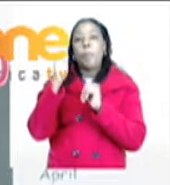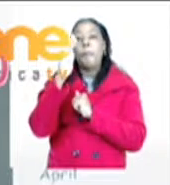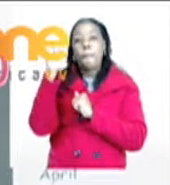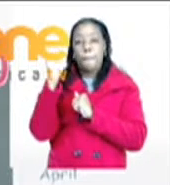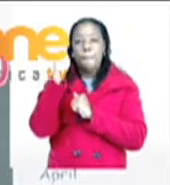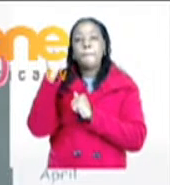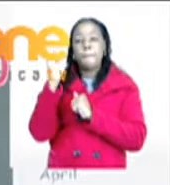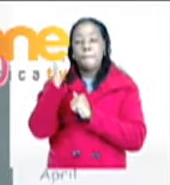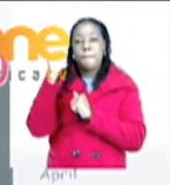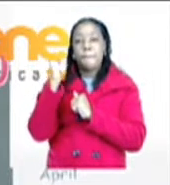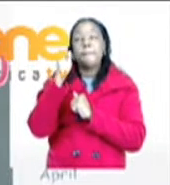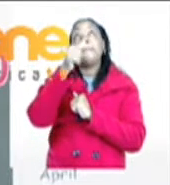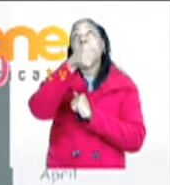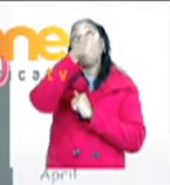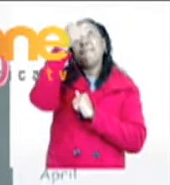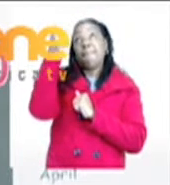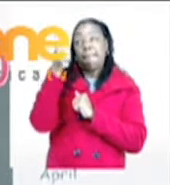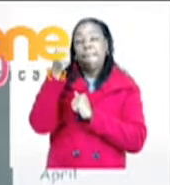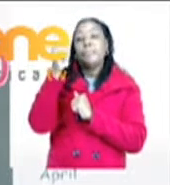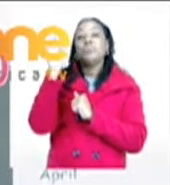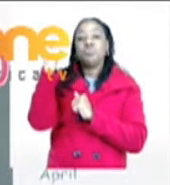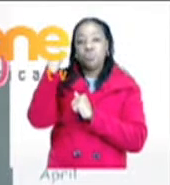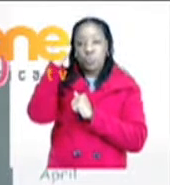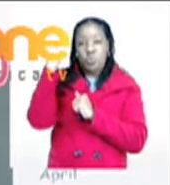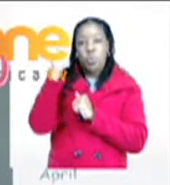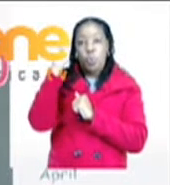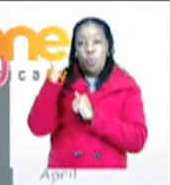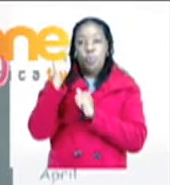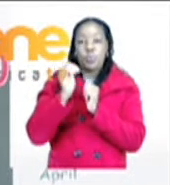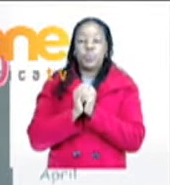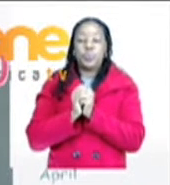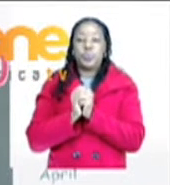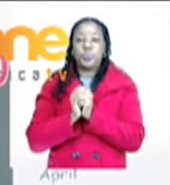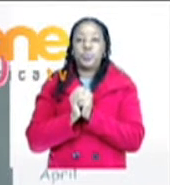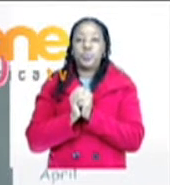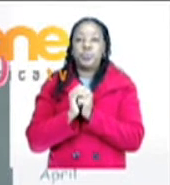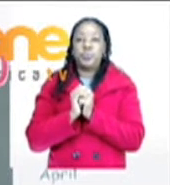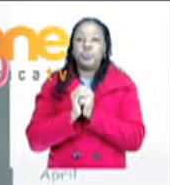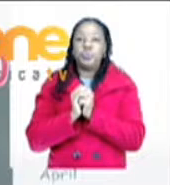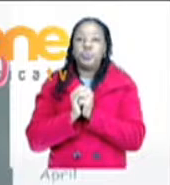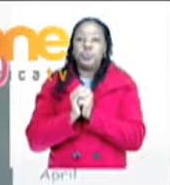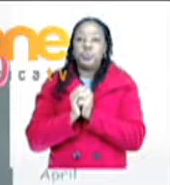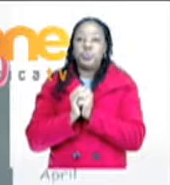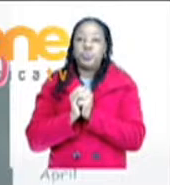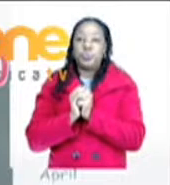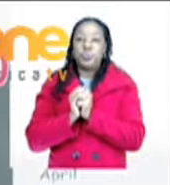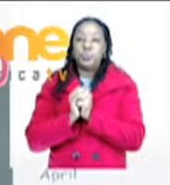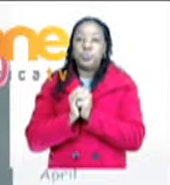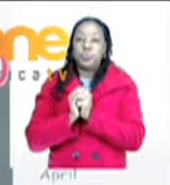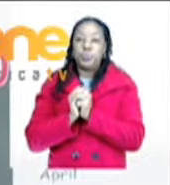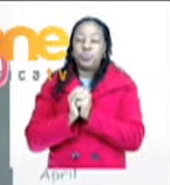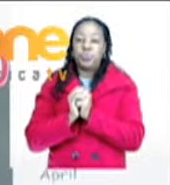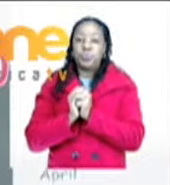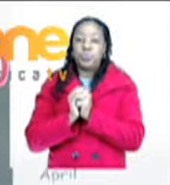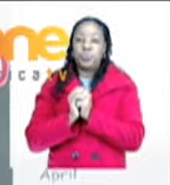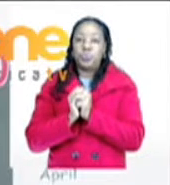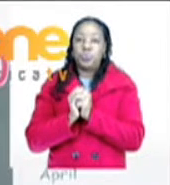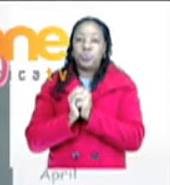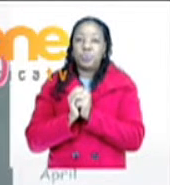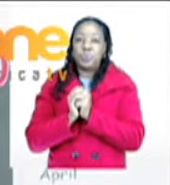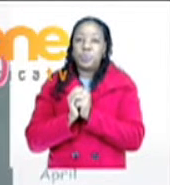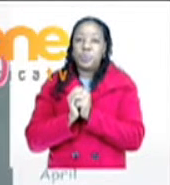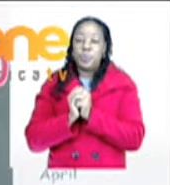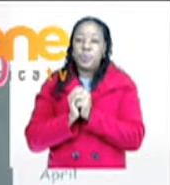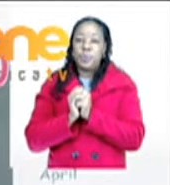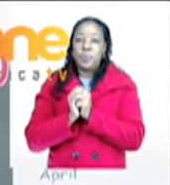must color the sky blue. And we have to look on the next part of